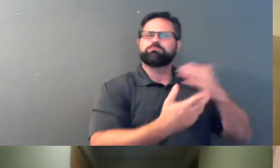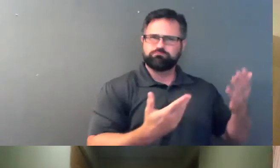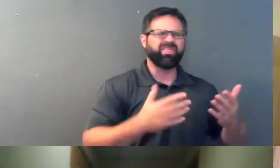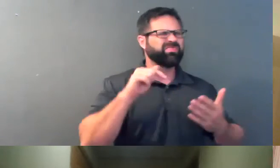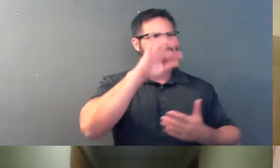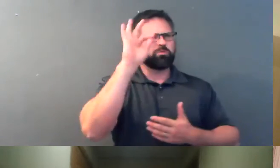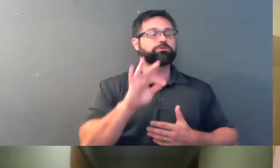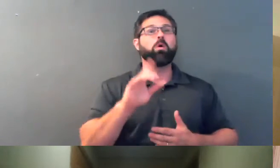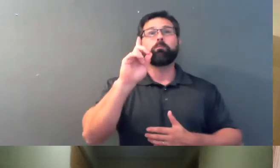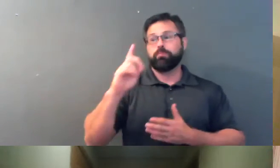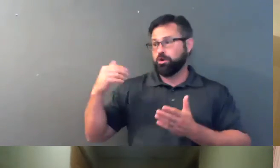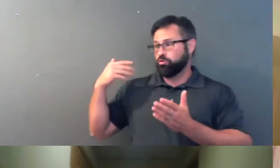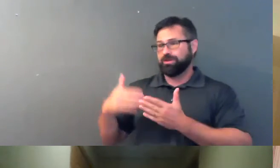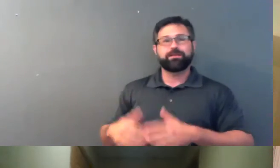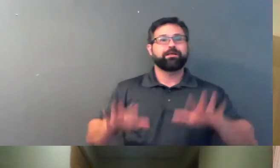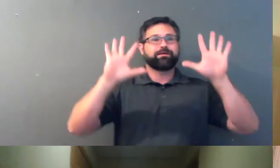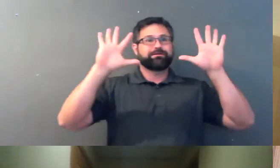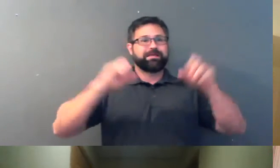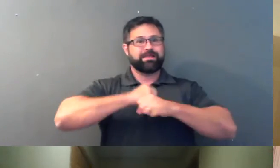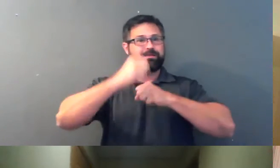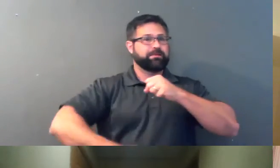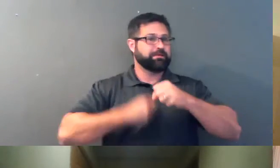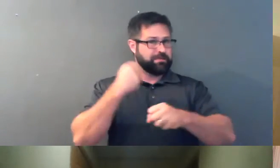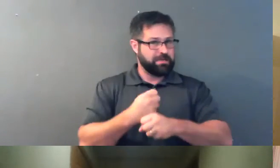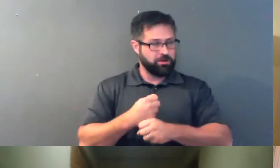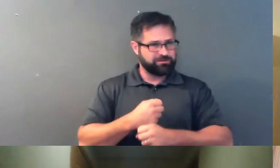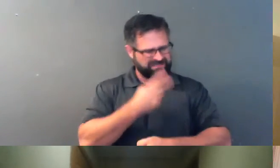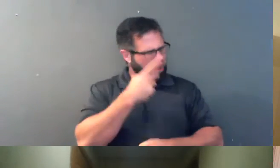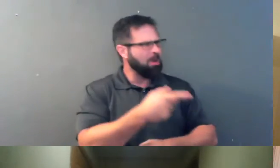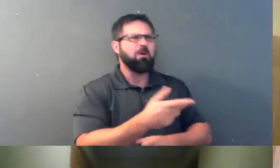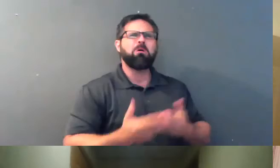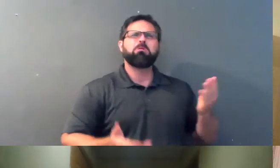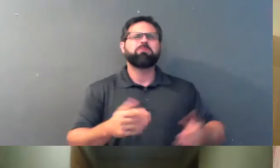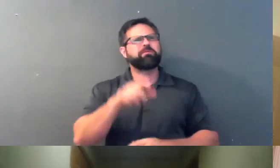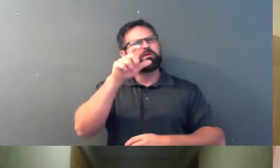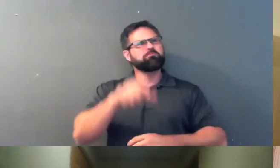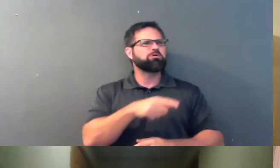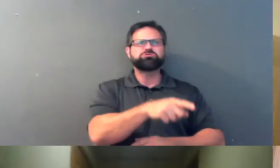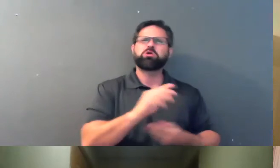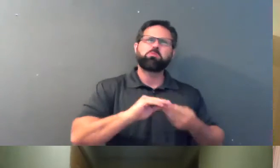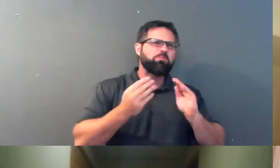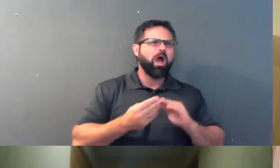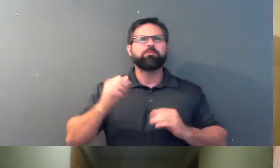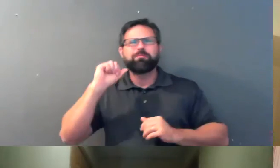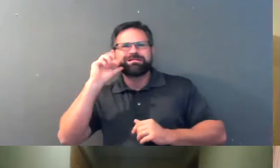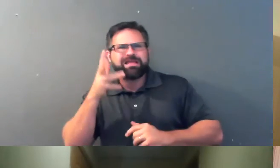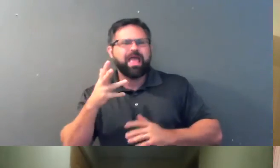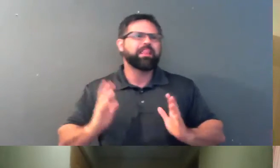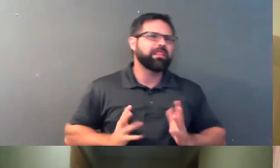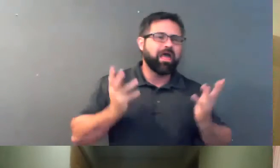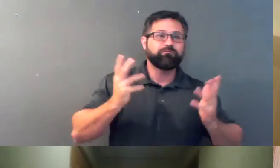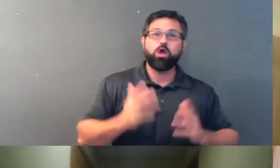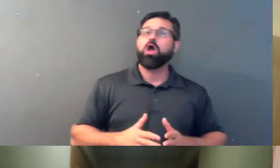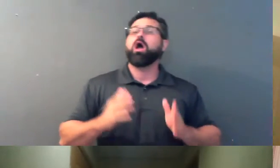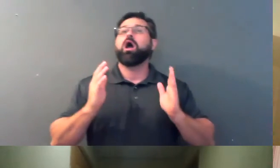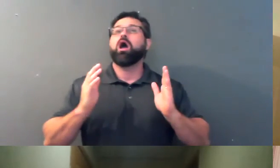10 years, is that if there are difficulties with respect to activities of daily living, then residential